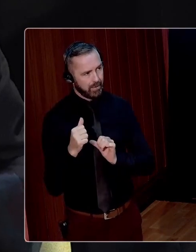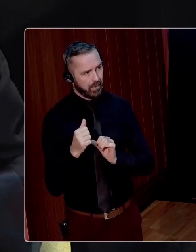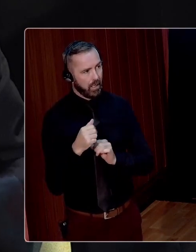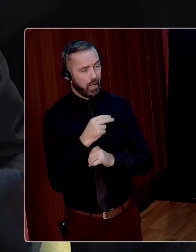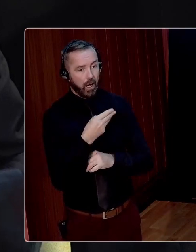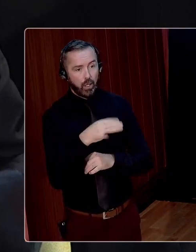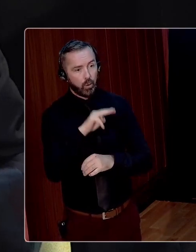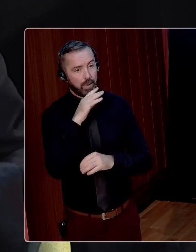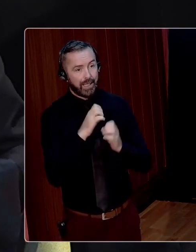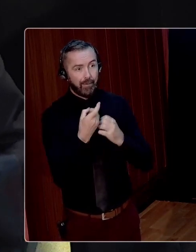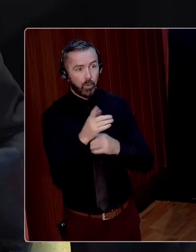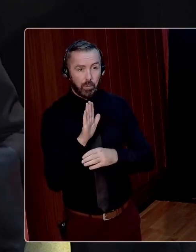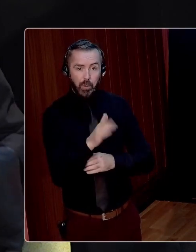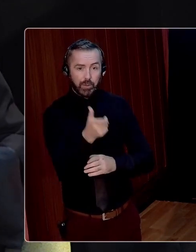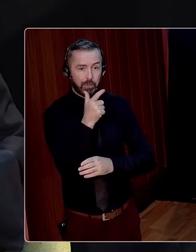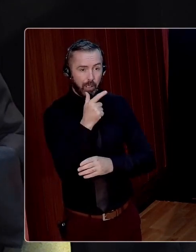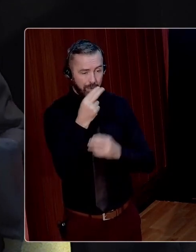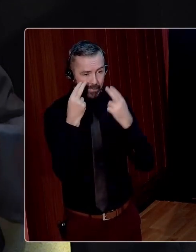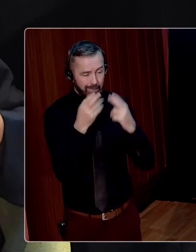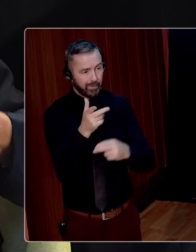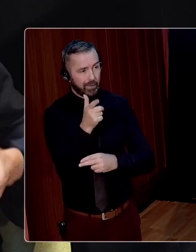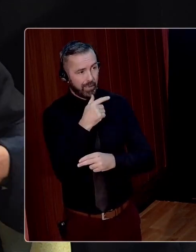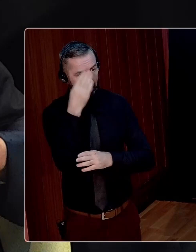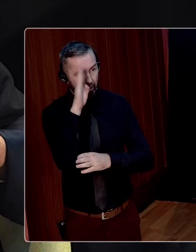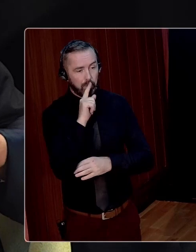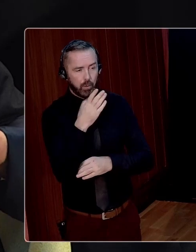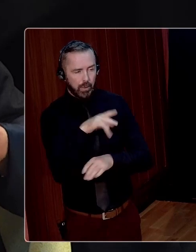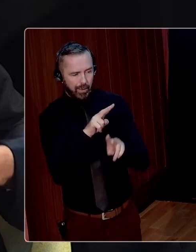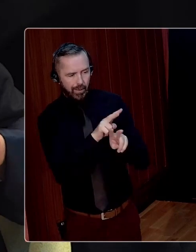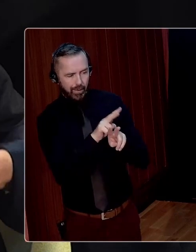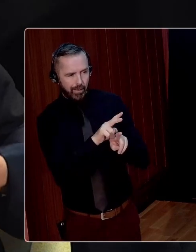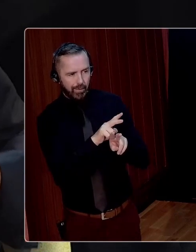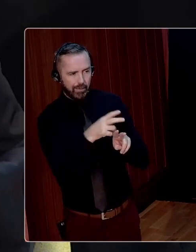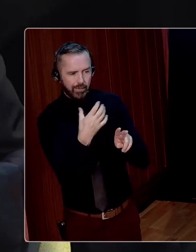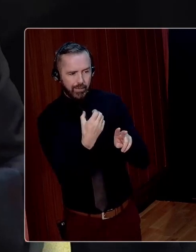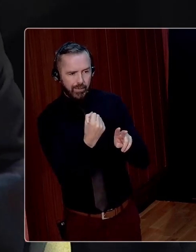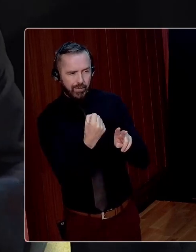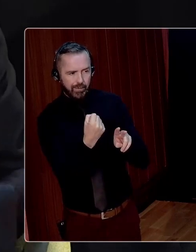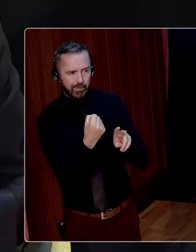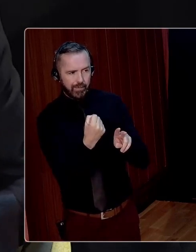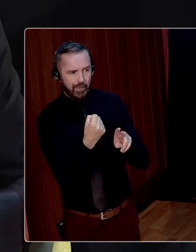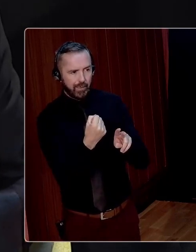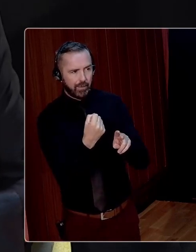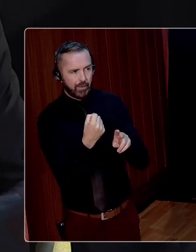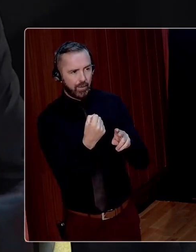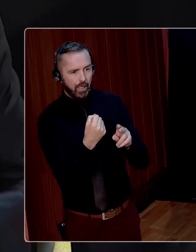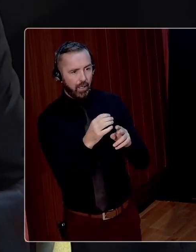that everybody has to be a speaker, a native speaker, but we have to keep an eye and keep hold. That's